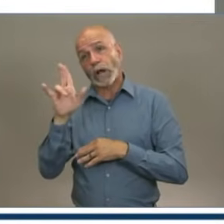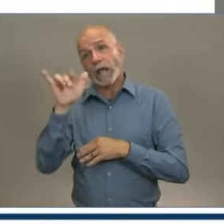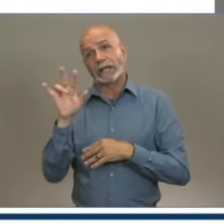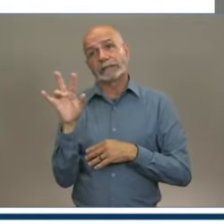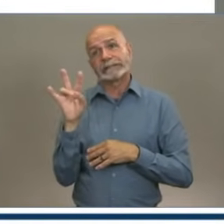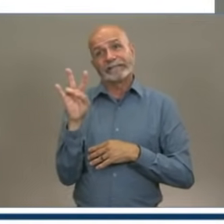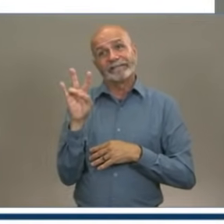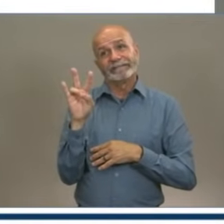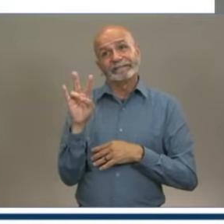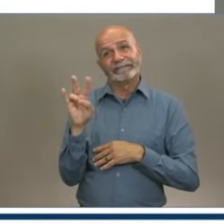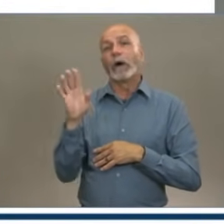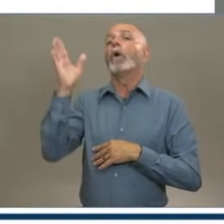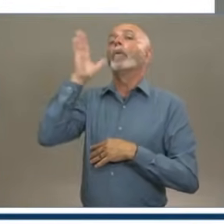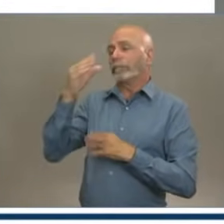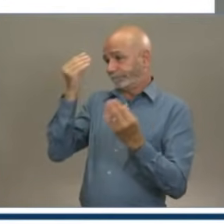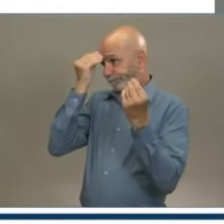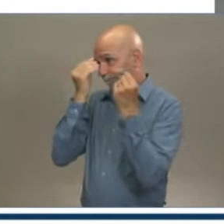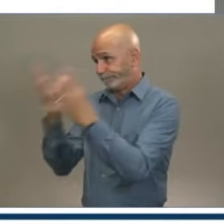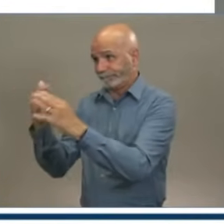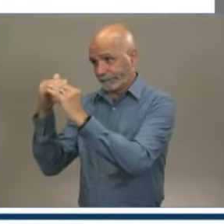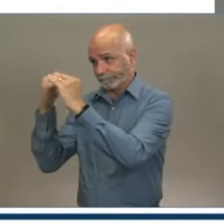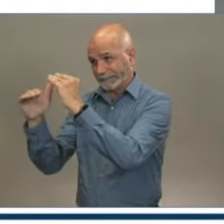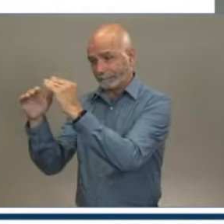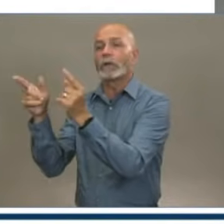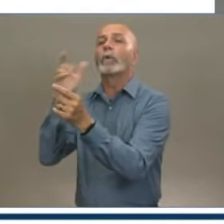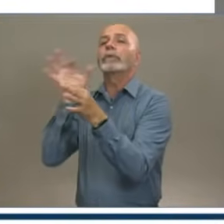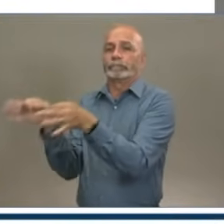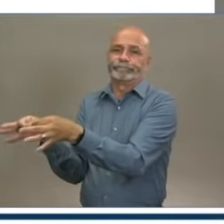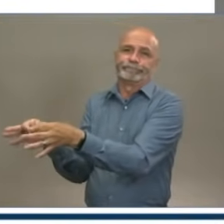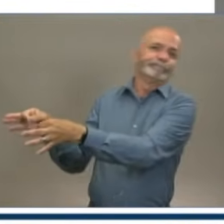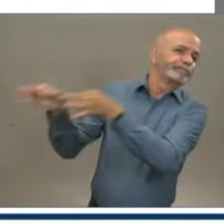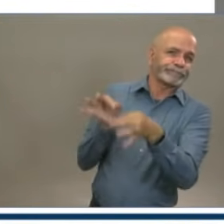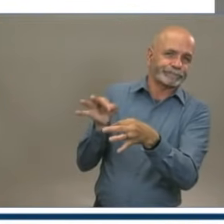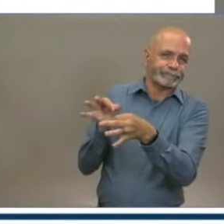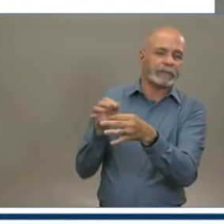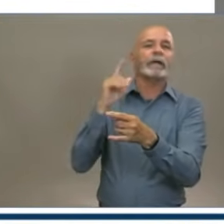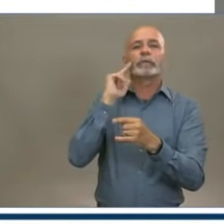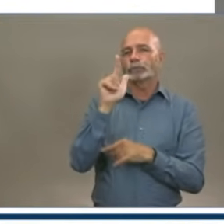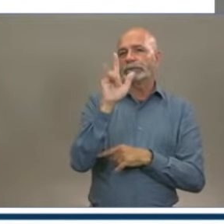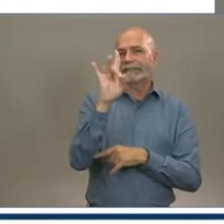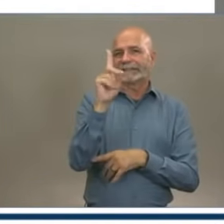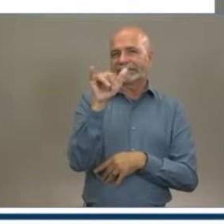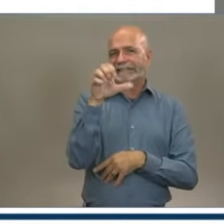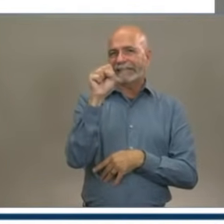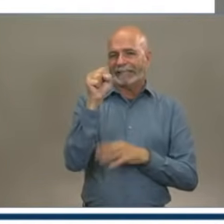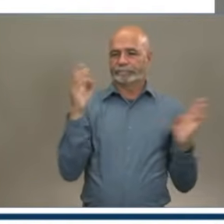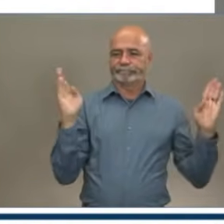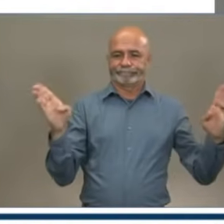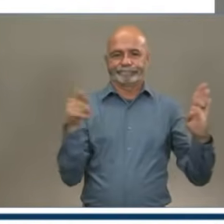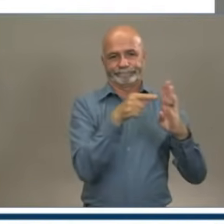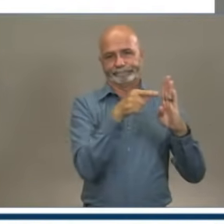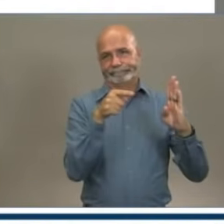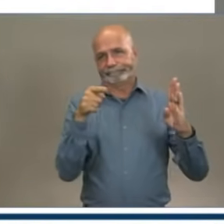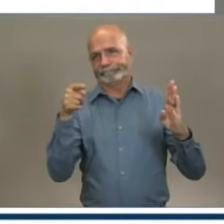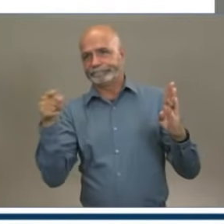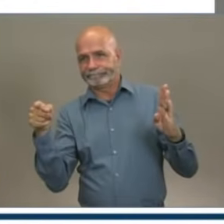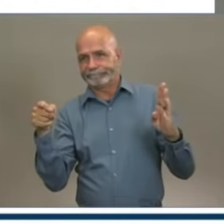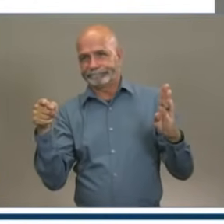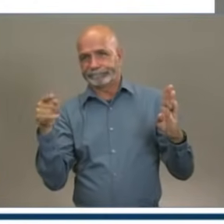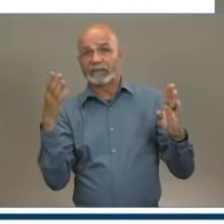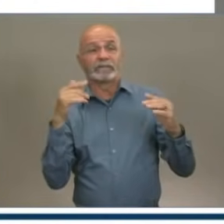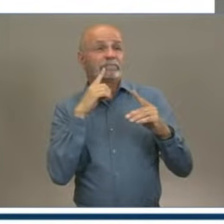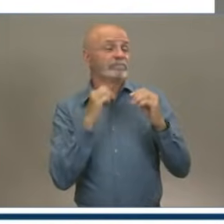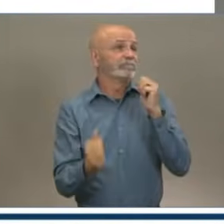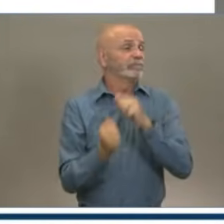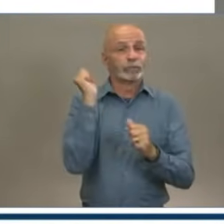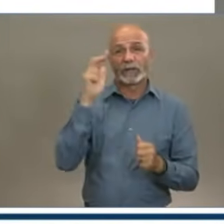their second dose 28 days after the first. And to date, about 3/4 of people have rescheduled to get their